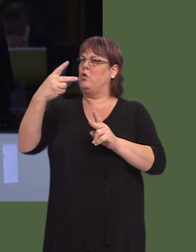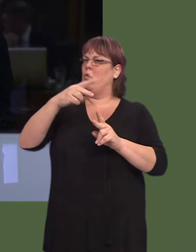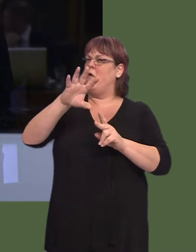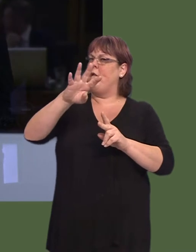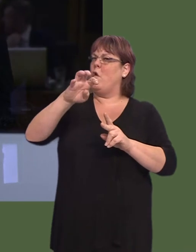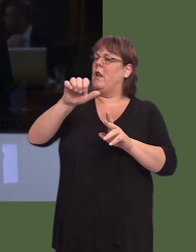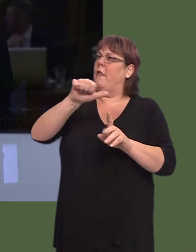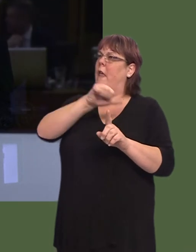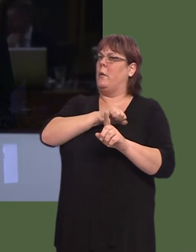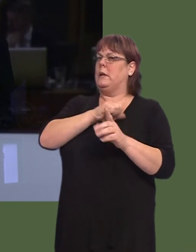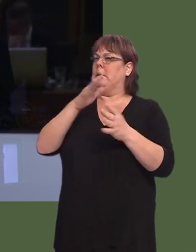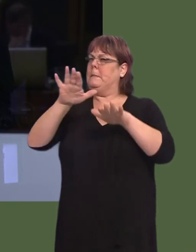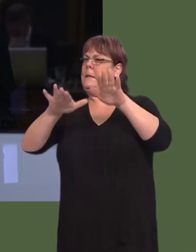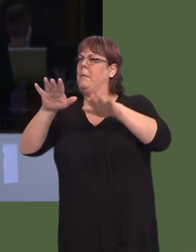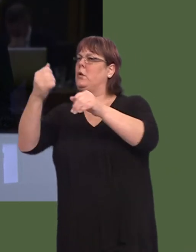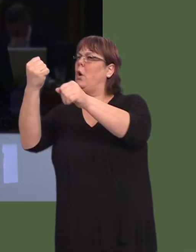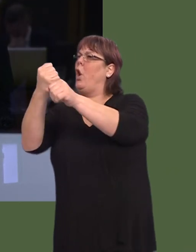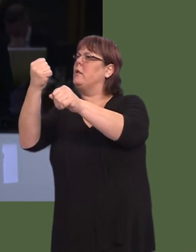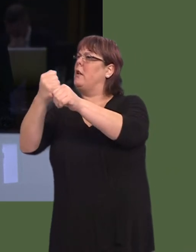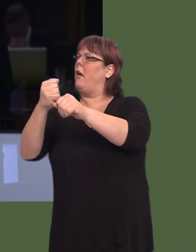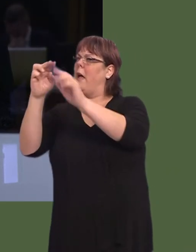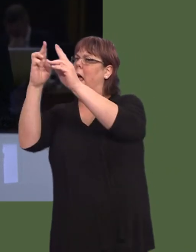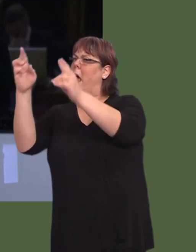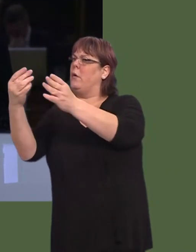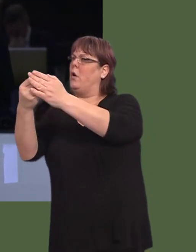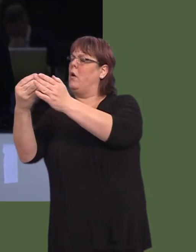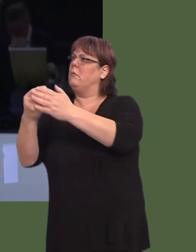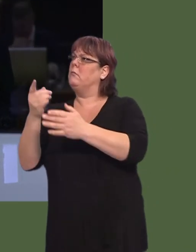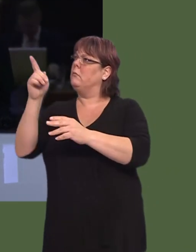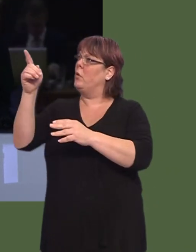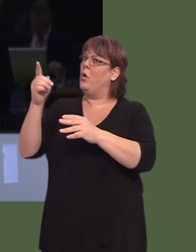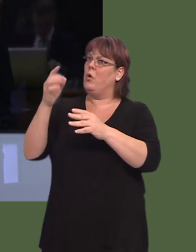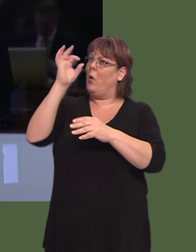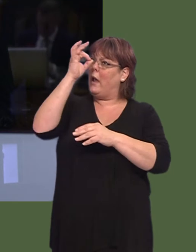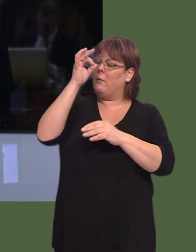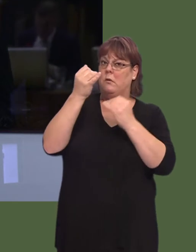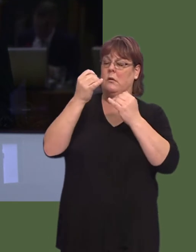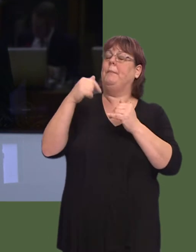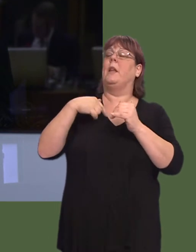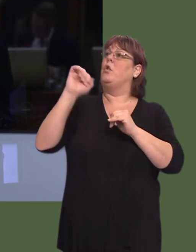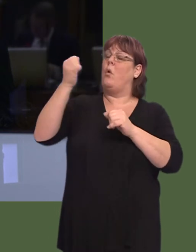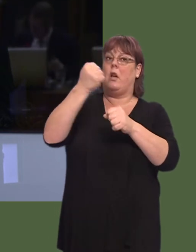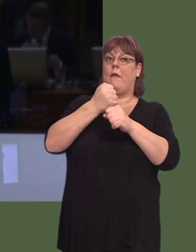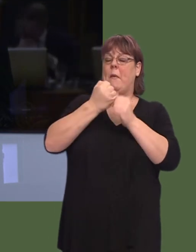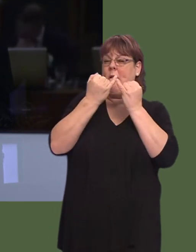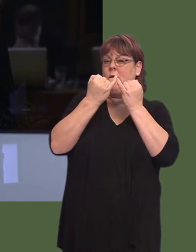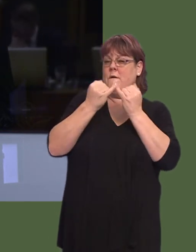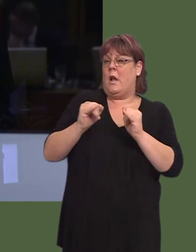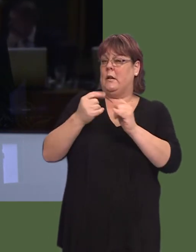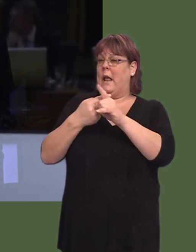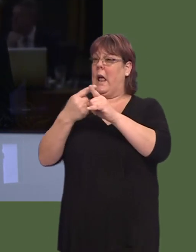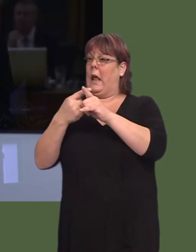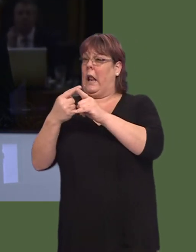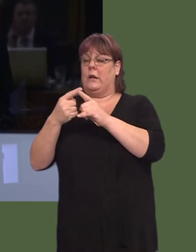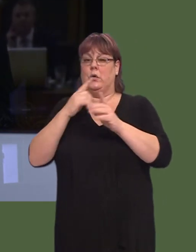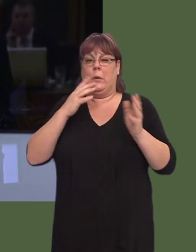£240,000, similar to Gloucestershire across the border. Are you not concerned that if your government fails to match England's approach to first-time buyers, some